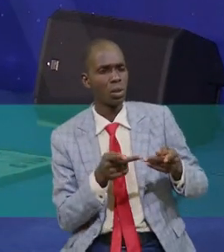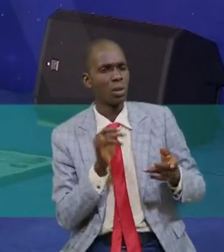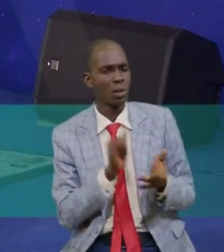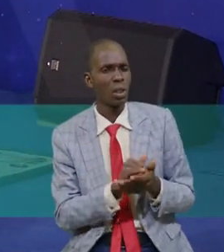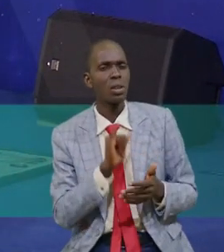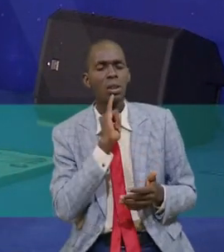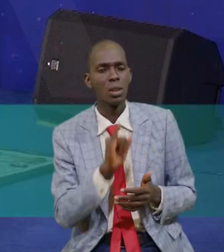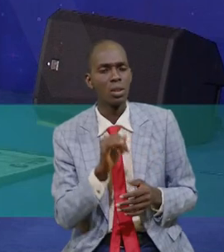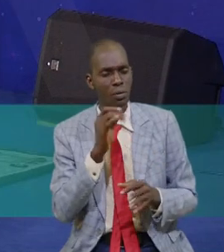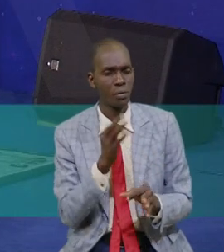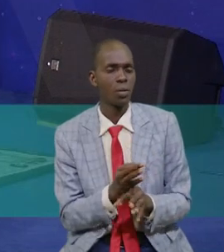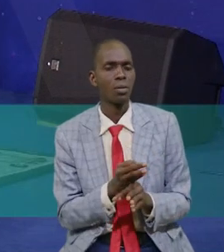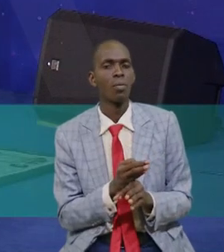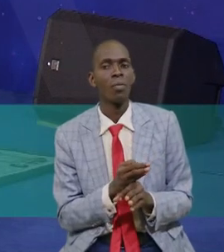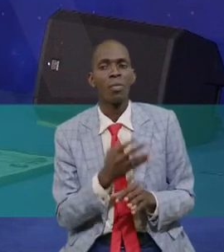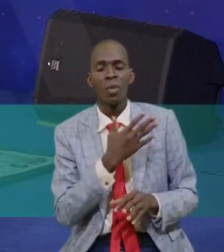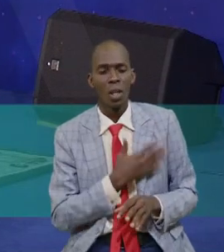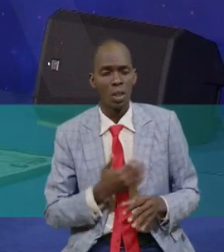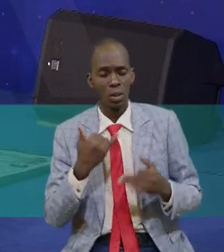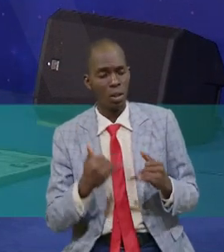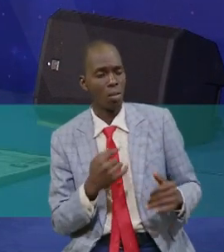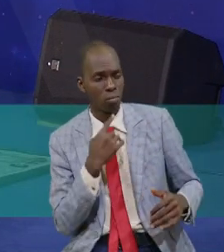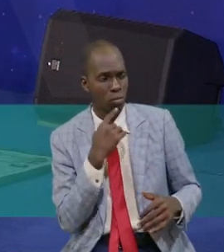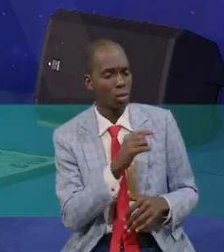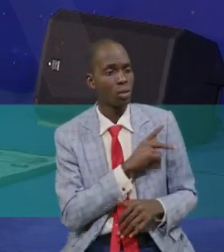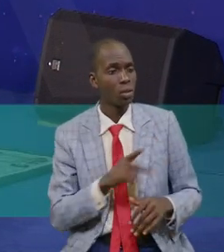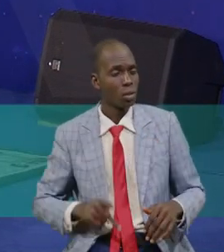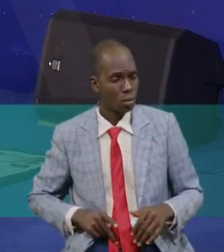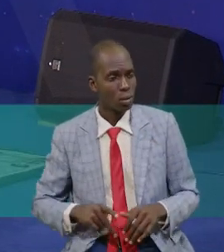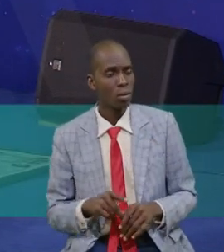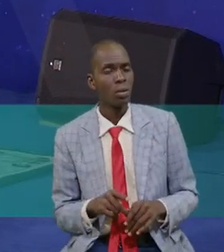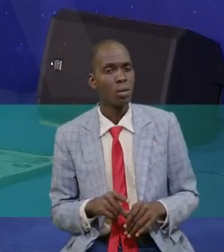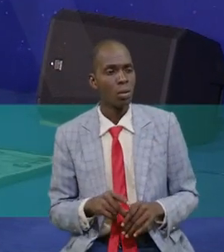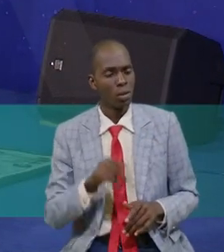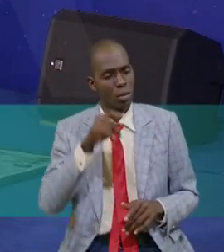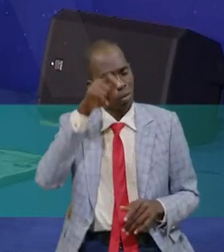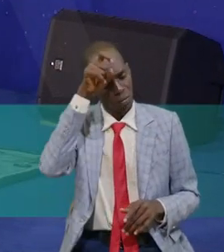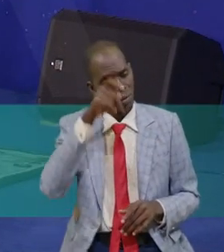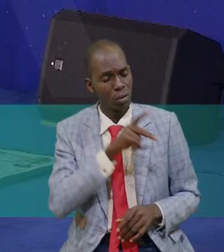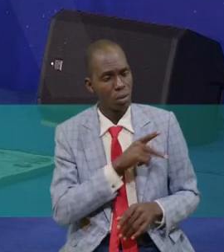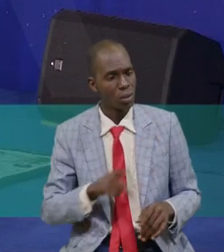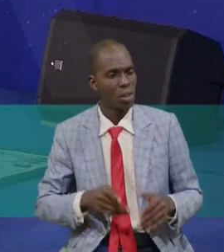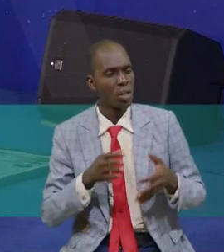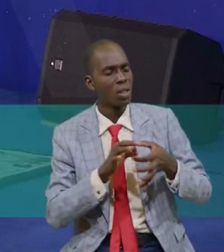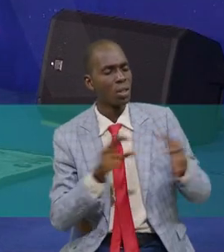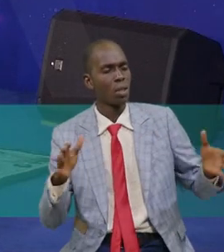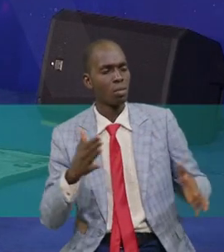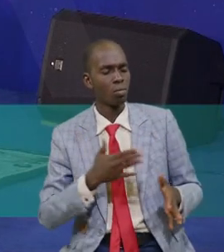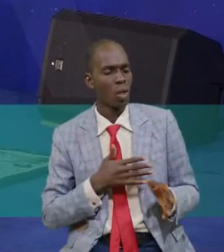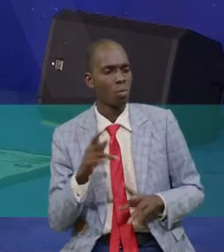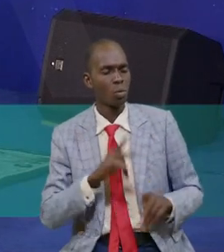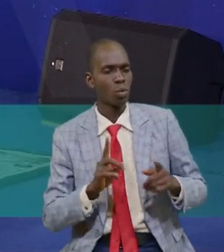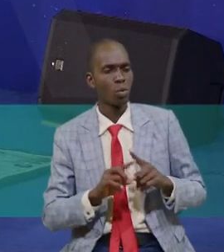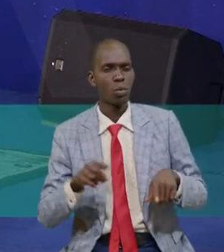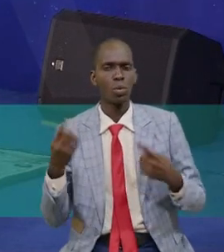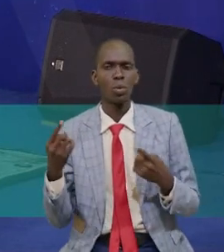Pharaoh, let my son go. And Pharaoh said, Moses, Aaron, you keep